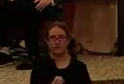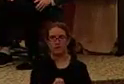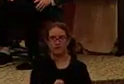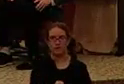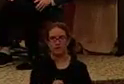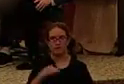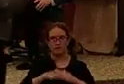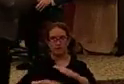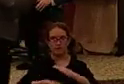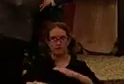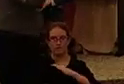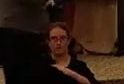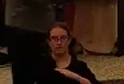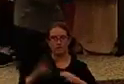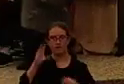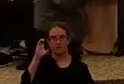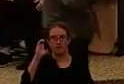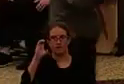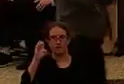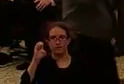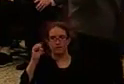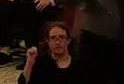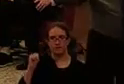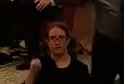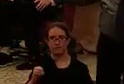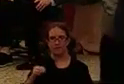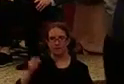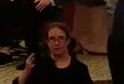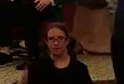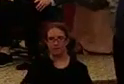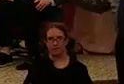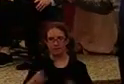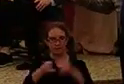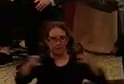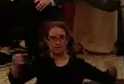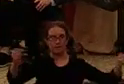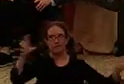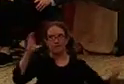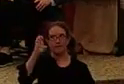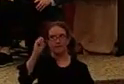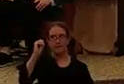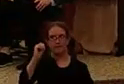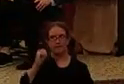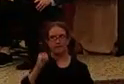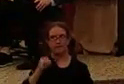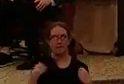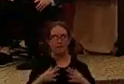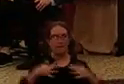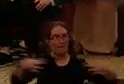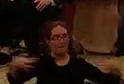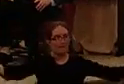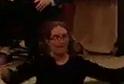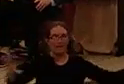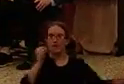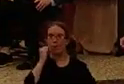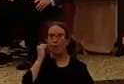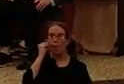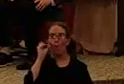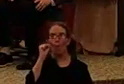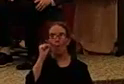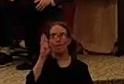right underneath the CEO. Next in line to the CEO. He said, we have a huge home in the